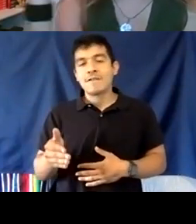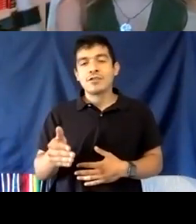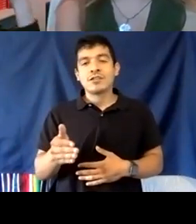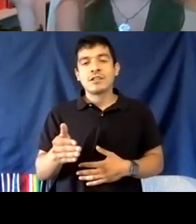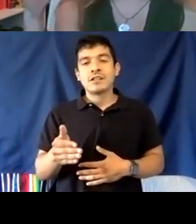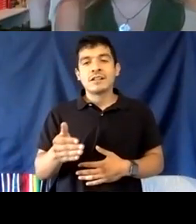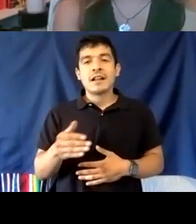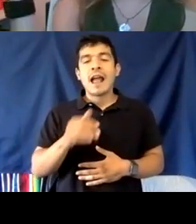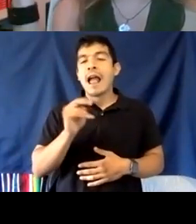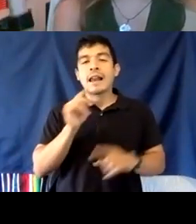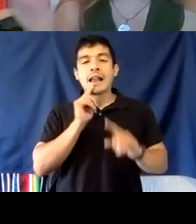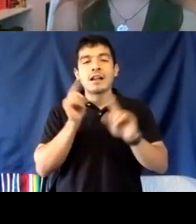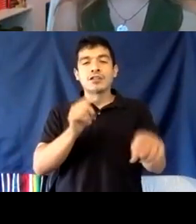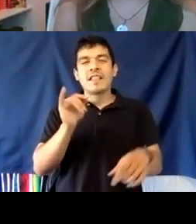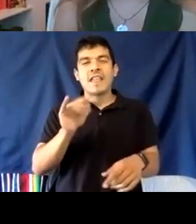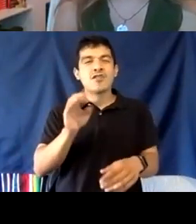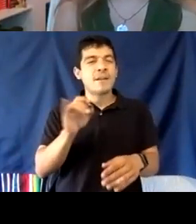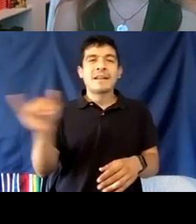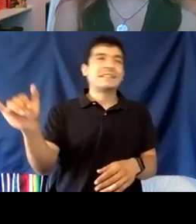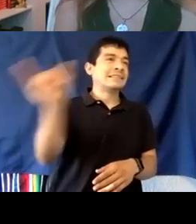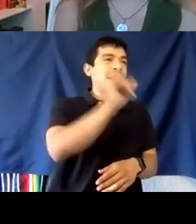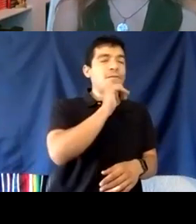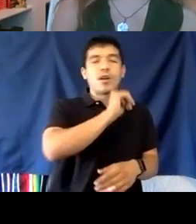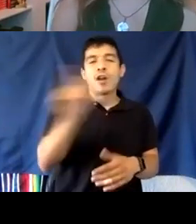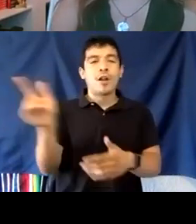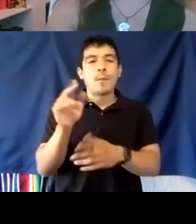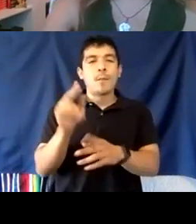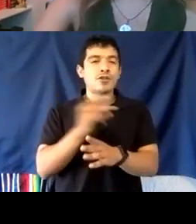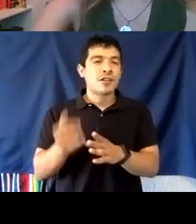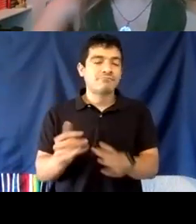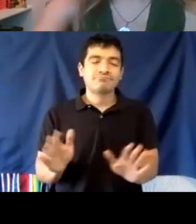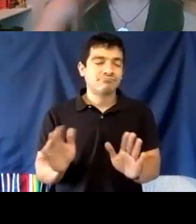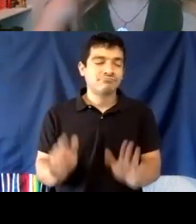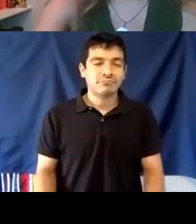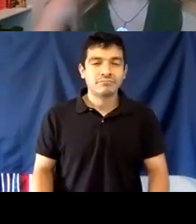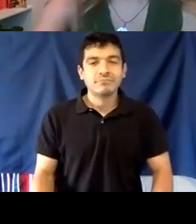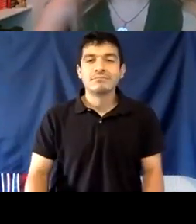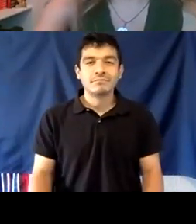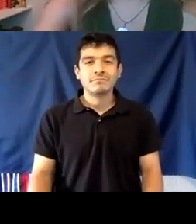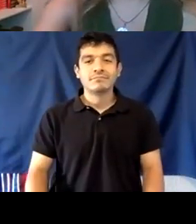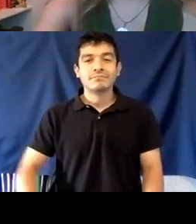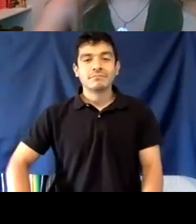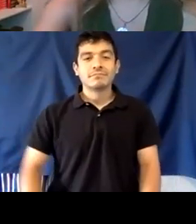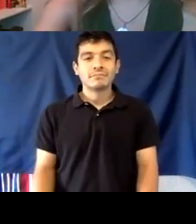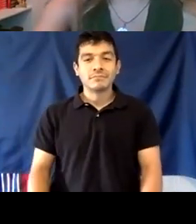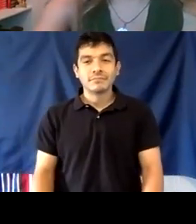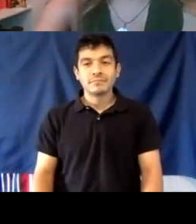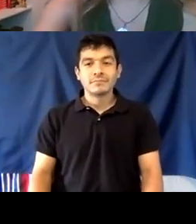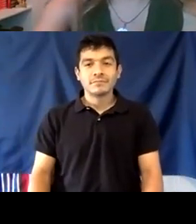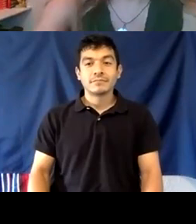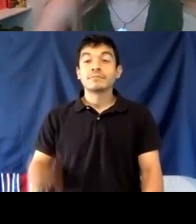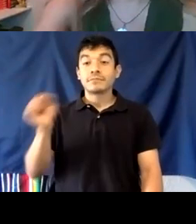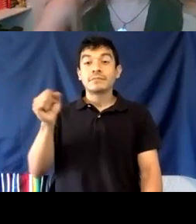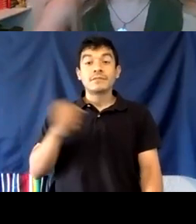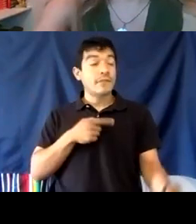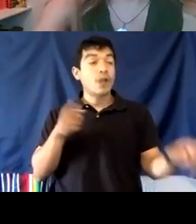that's never an answer that should be the same for every project. Yeah, I would agree with that. And I will say that